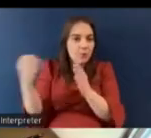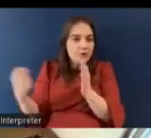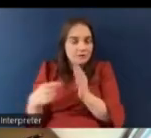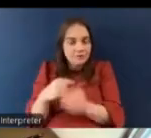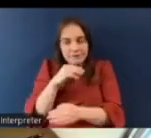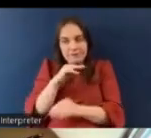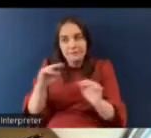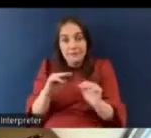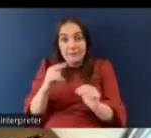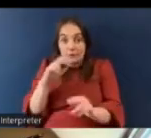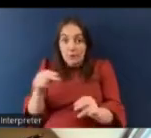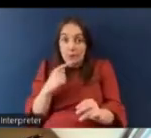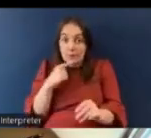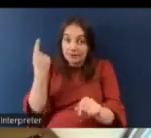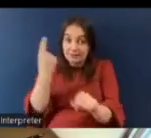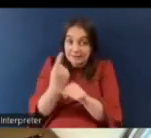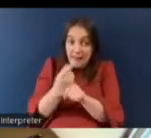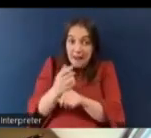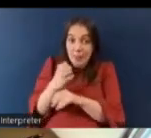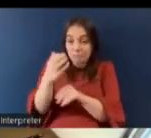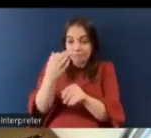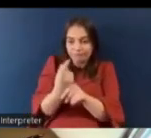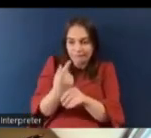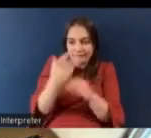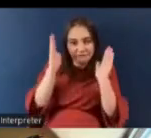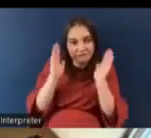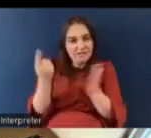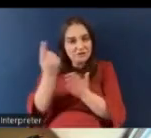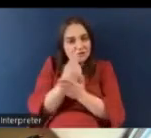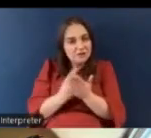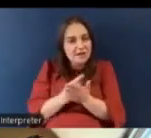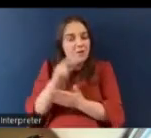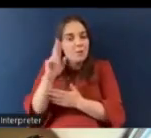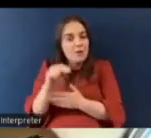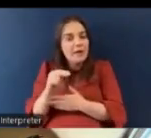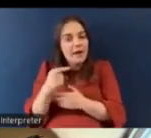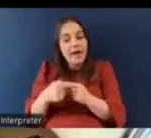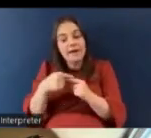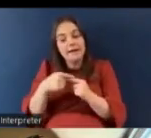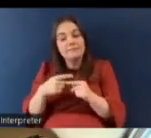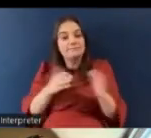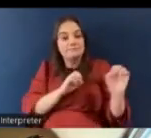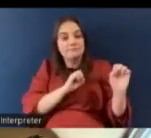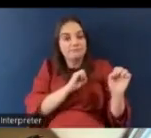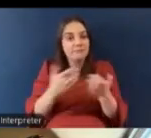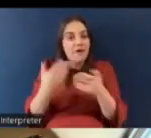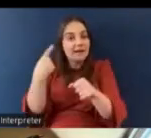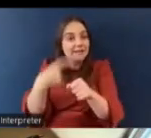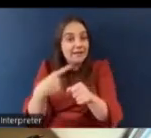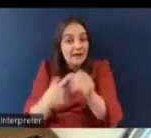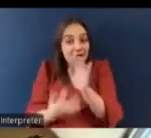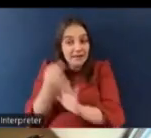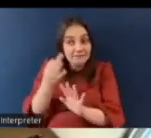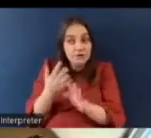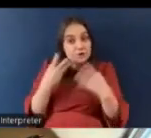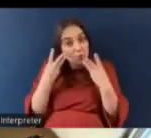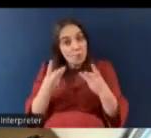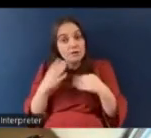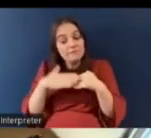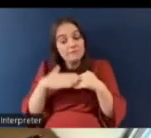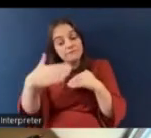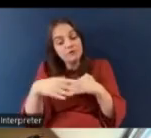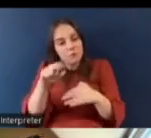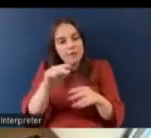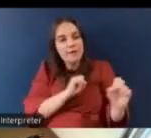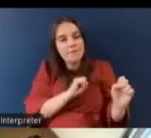the course is there, it's designed, and it can be, you know, rolled out again if there is a demand for that in the future.